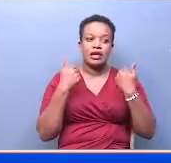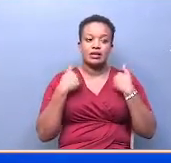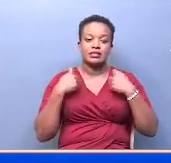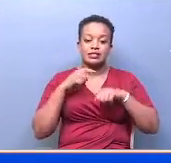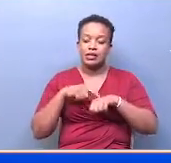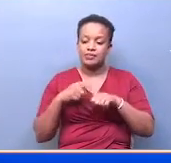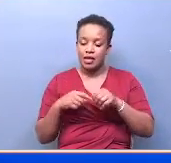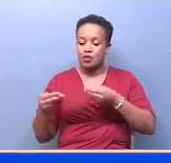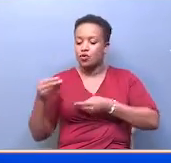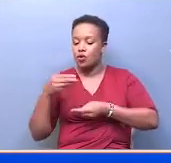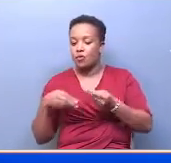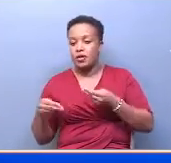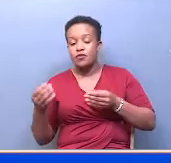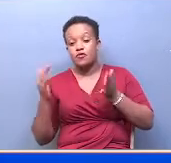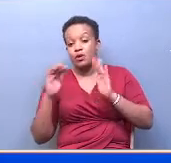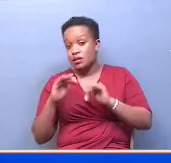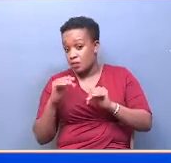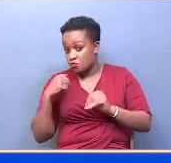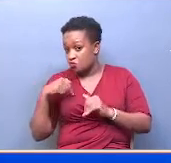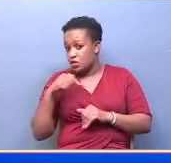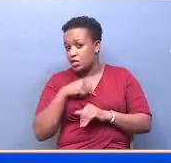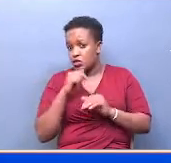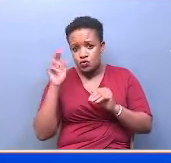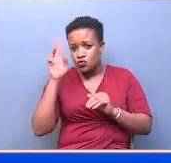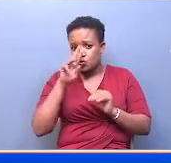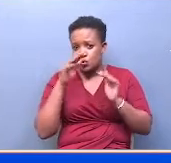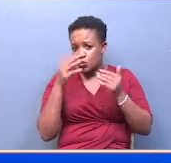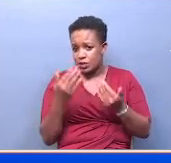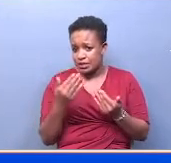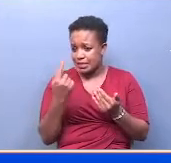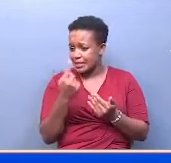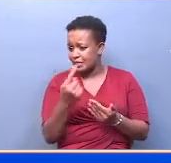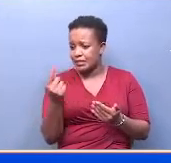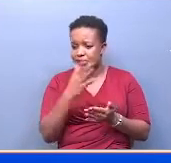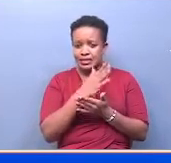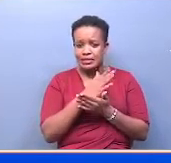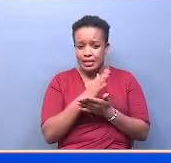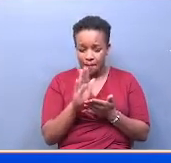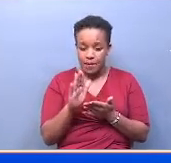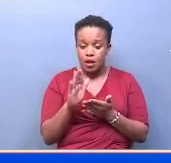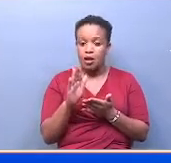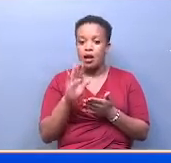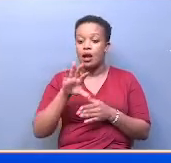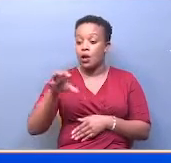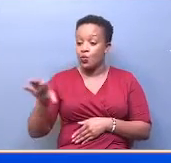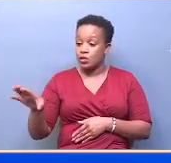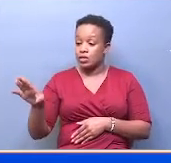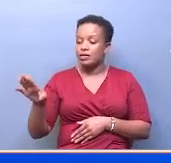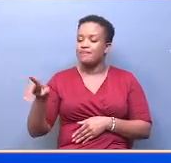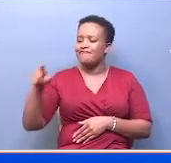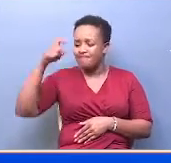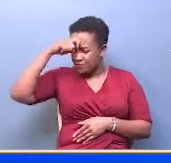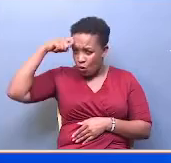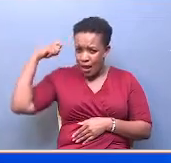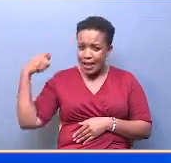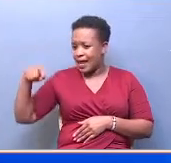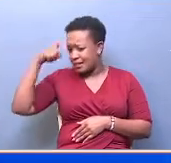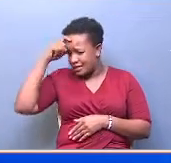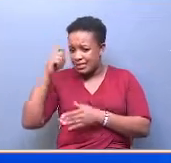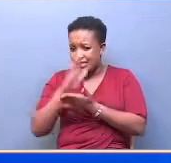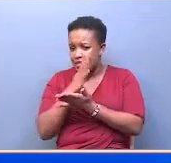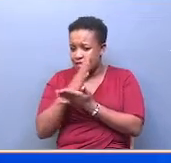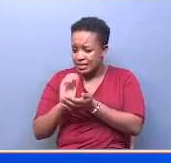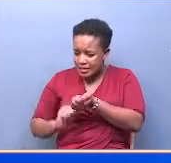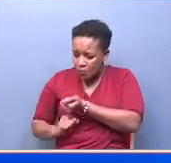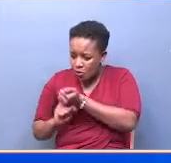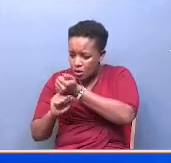How do we use in every sub-county our juakali sector? We promote it